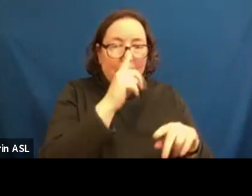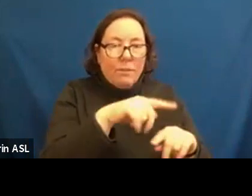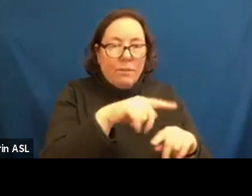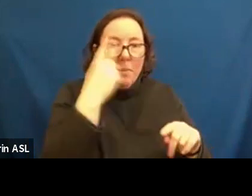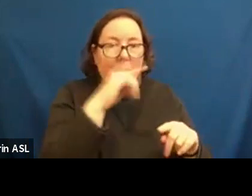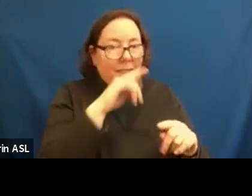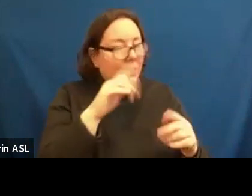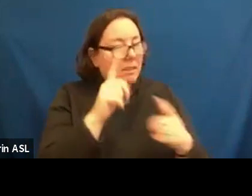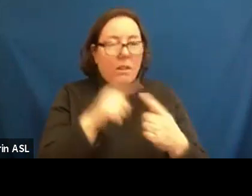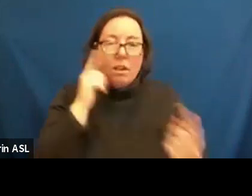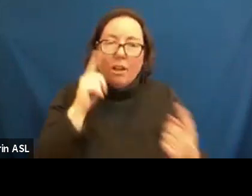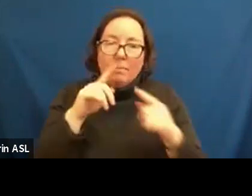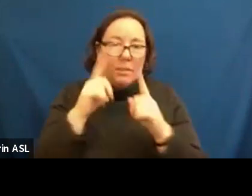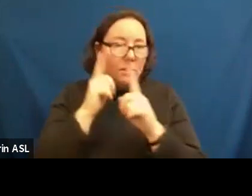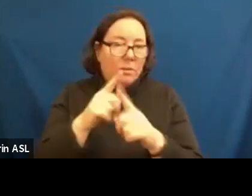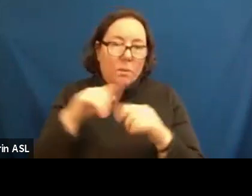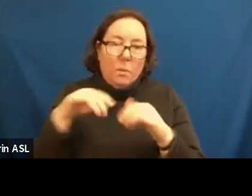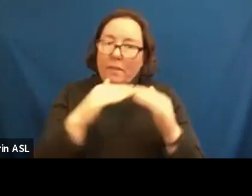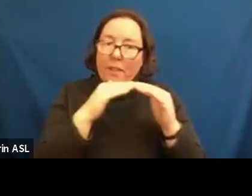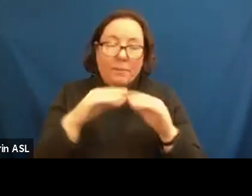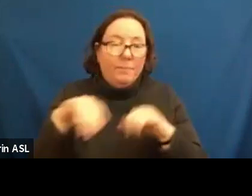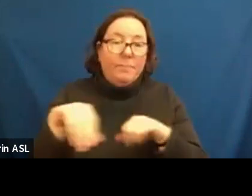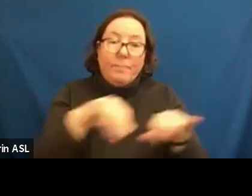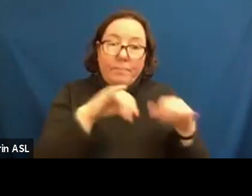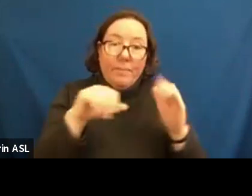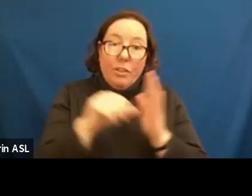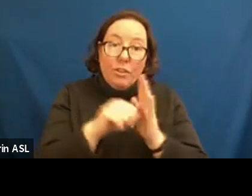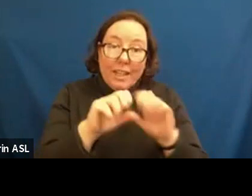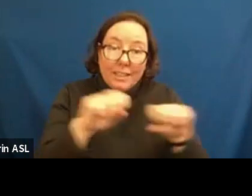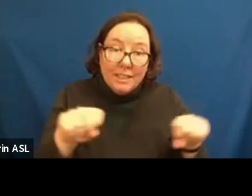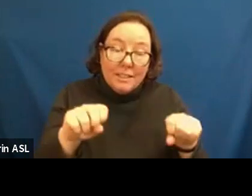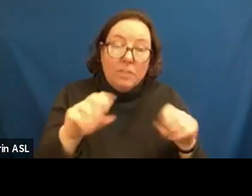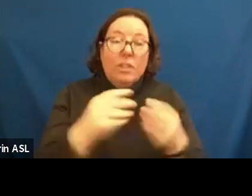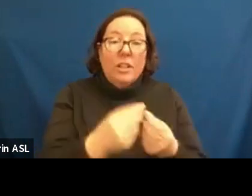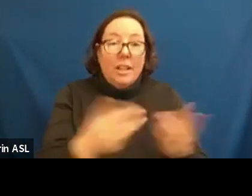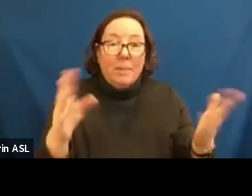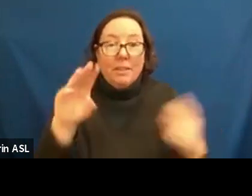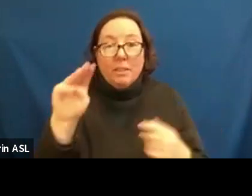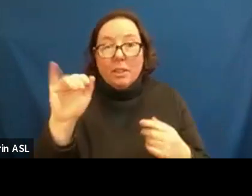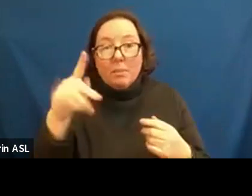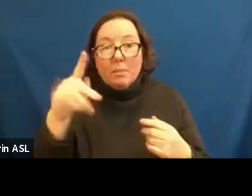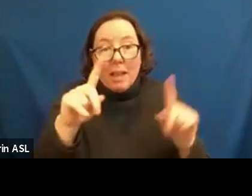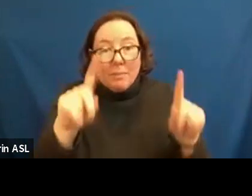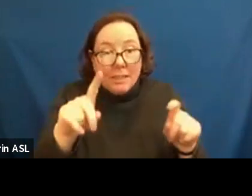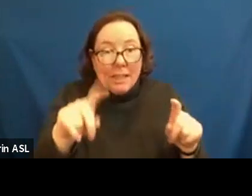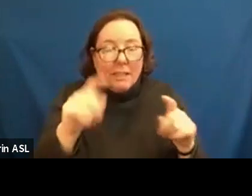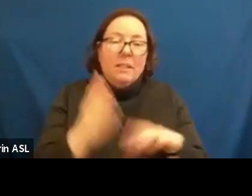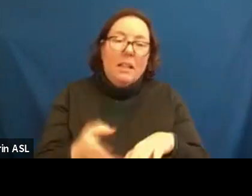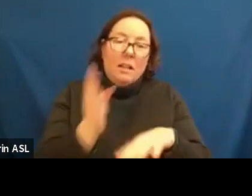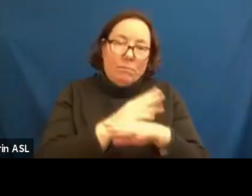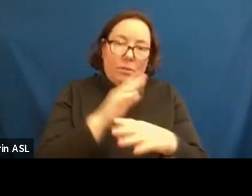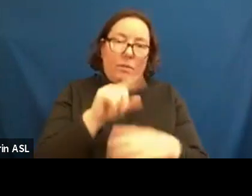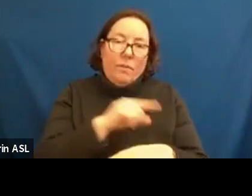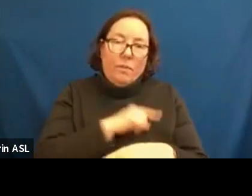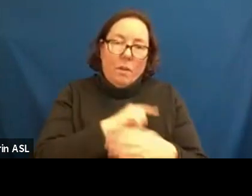equity. Standardize the grading system, administer MAPS, and most importantly, improve the quality of our grade schools. This work is slower